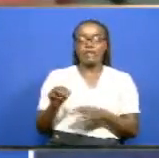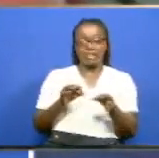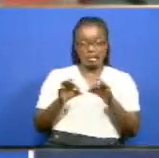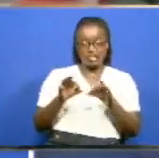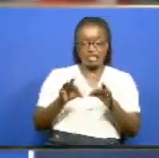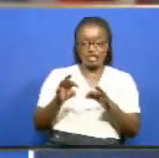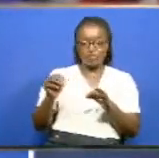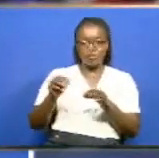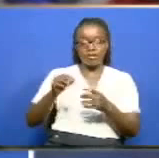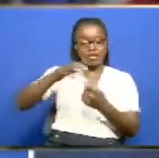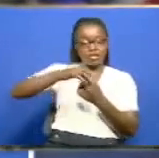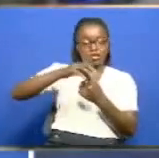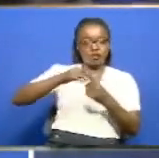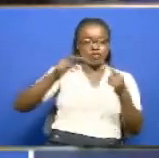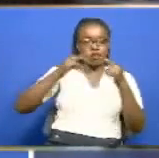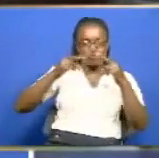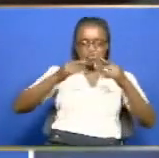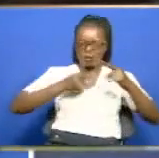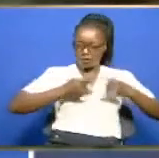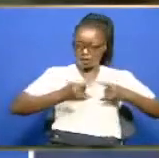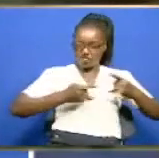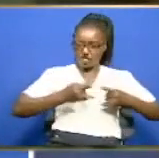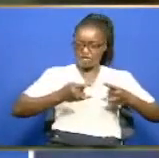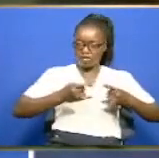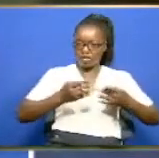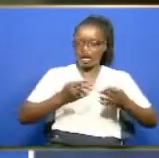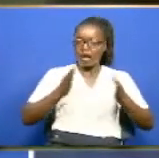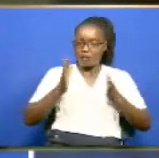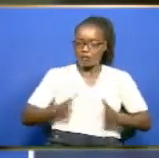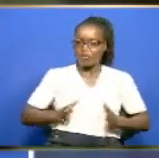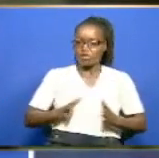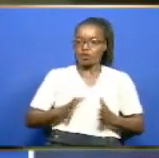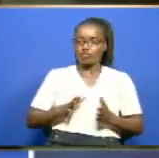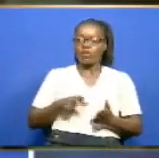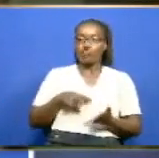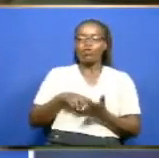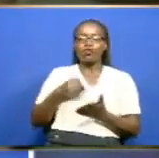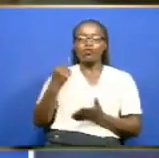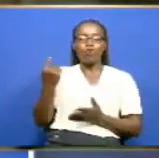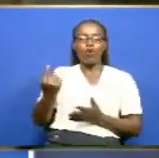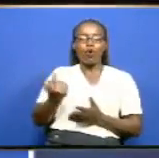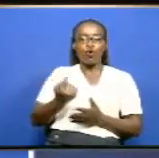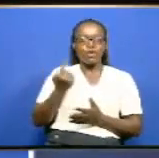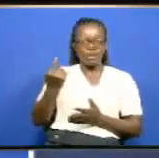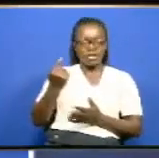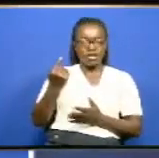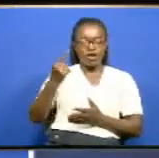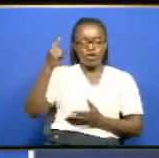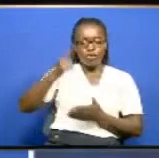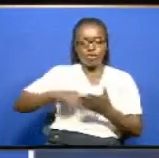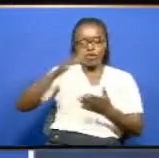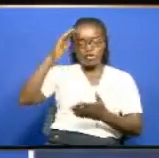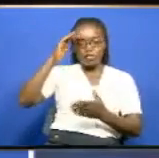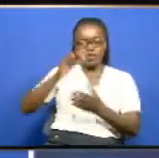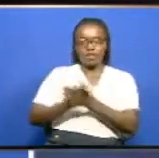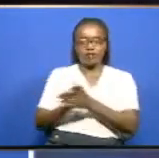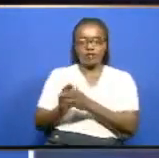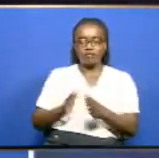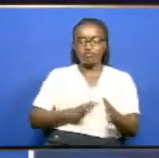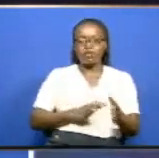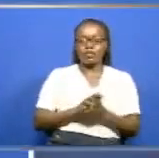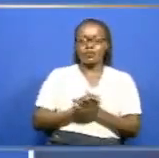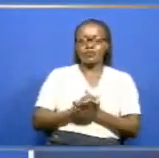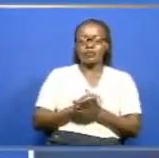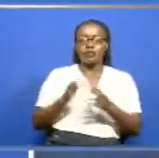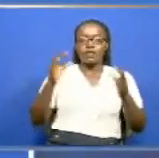as a champion for peaceful struggle and someone who stood only for what he believed in. Finally, United States President